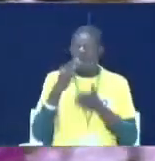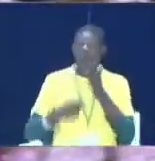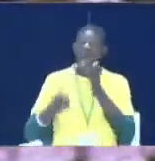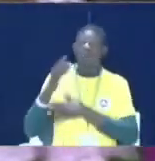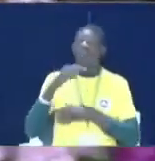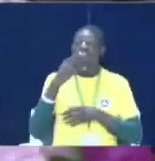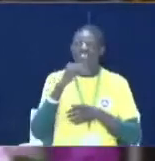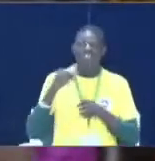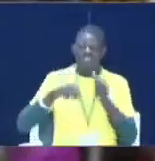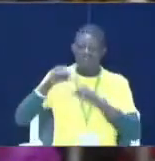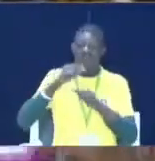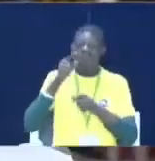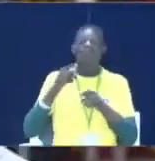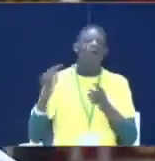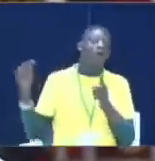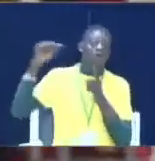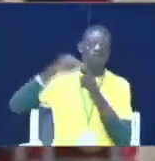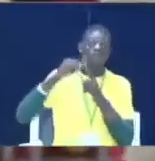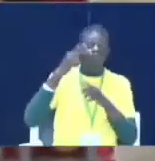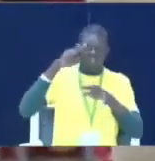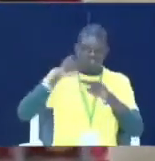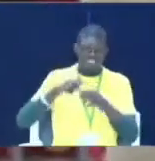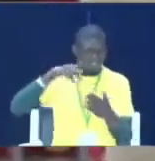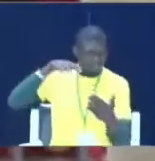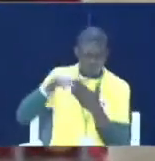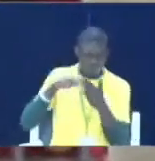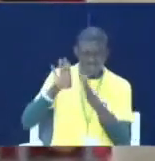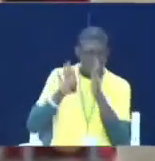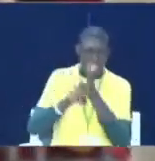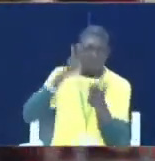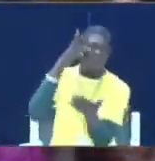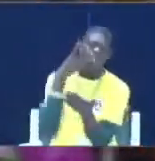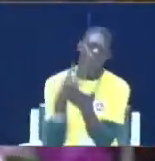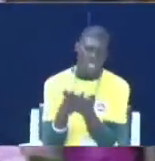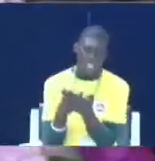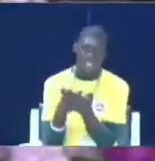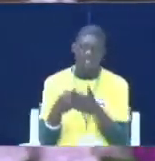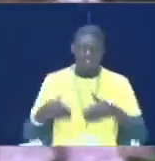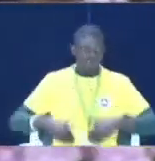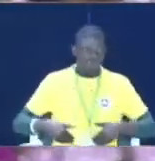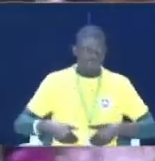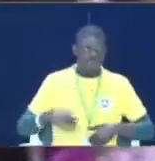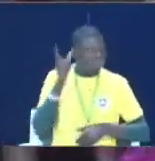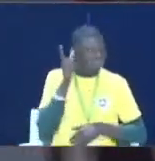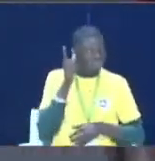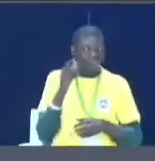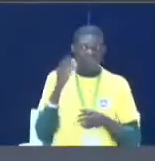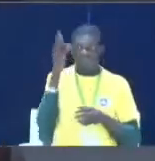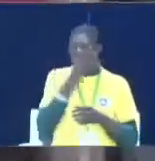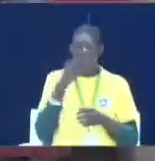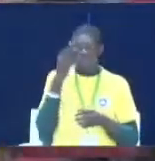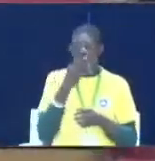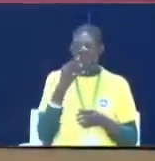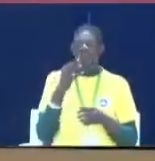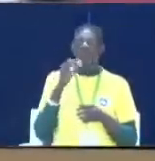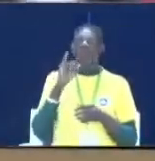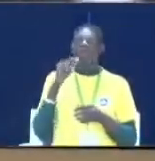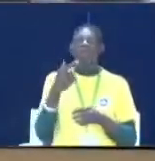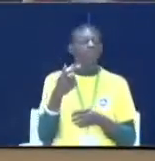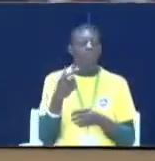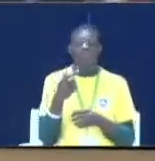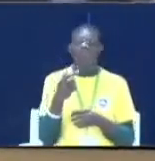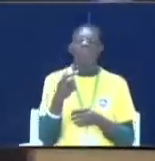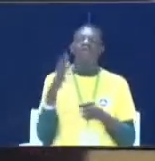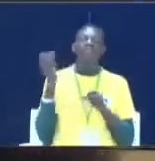is saying about you until you sit in the scriptures. Listen to me, youth. Facebook, YouTube, Instagram